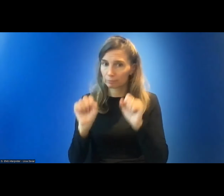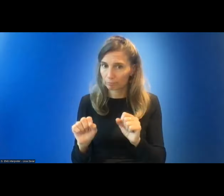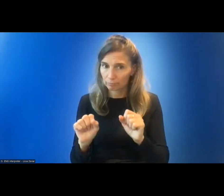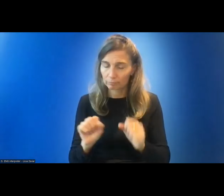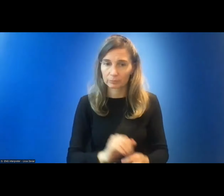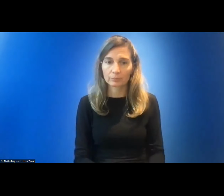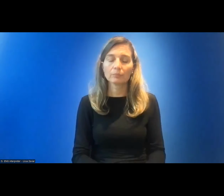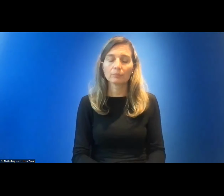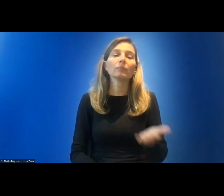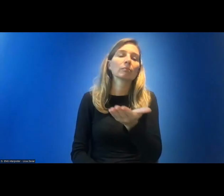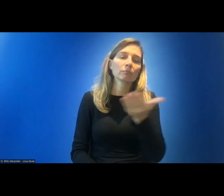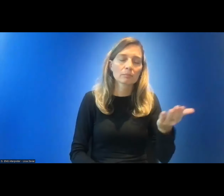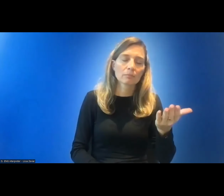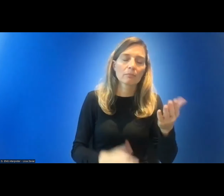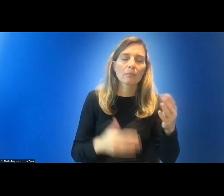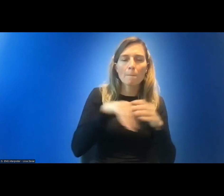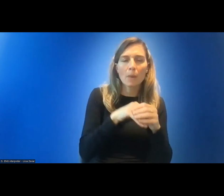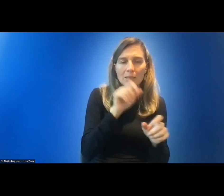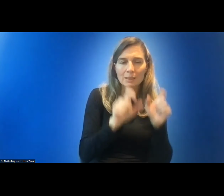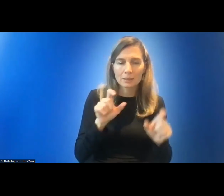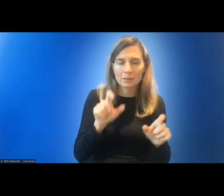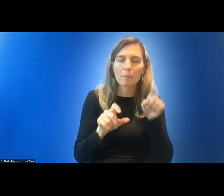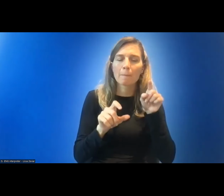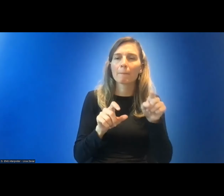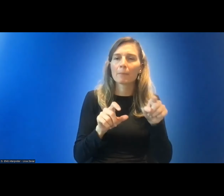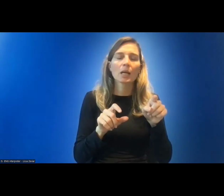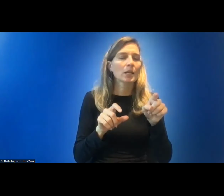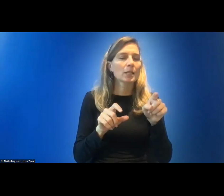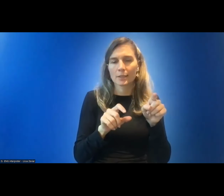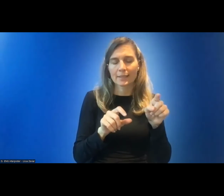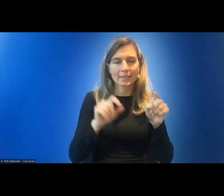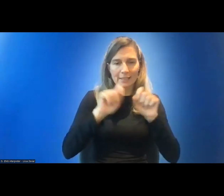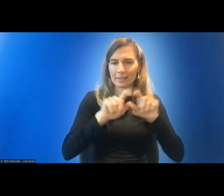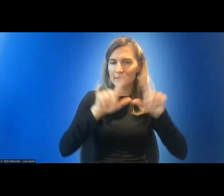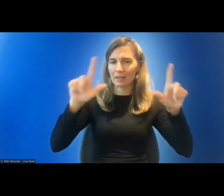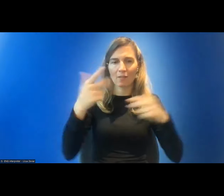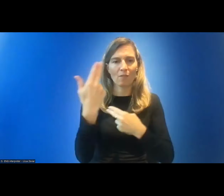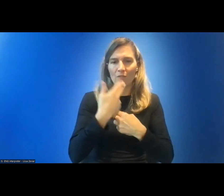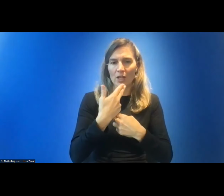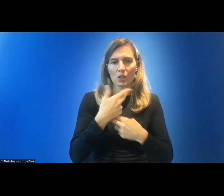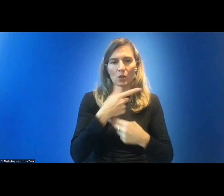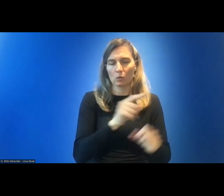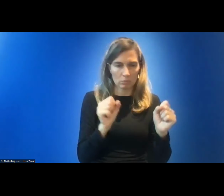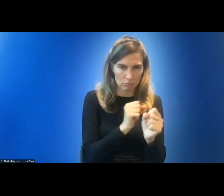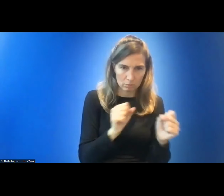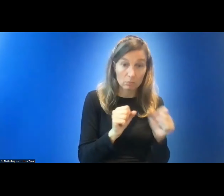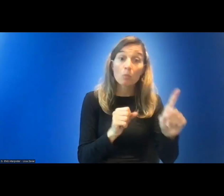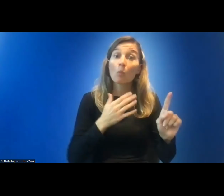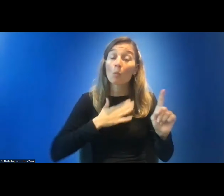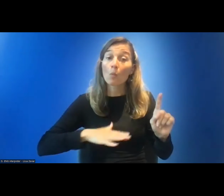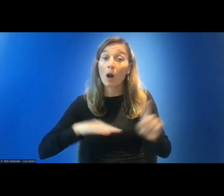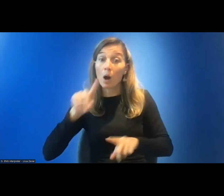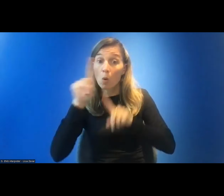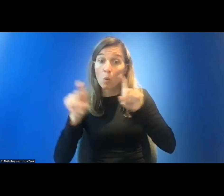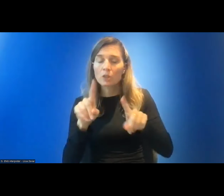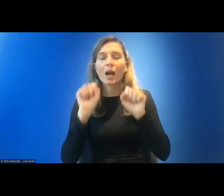the microphone and video. Should you have questions, kindly leave them in Q&A section. Our